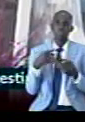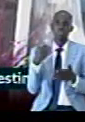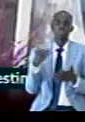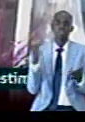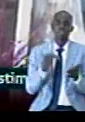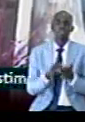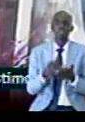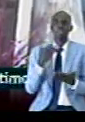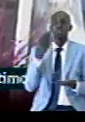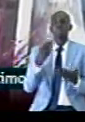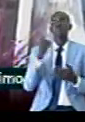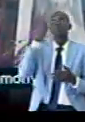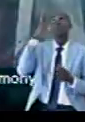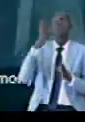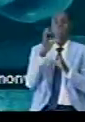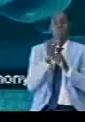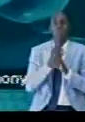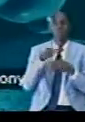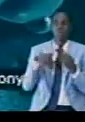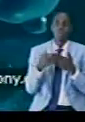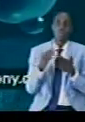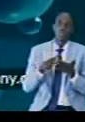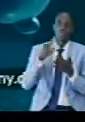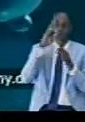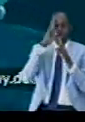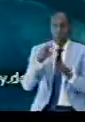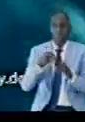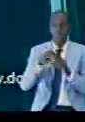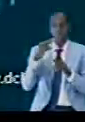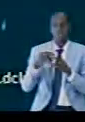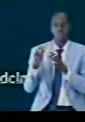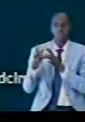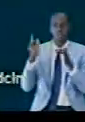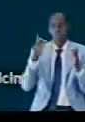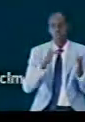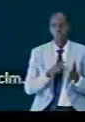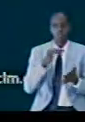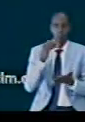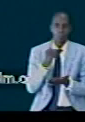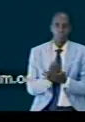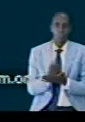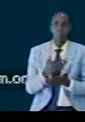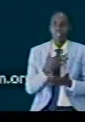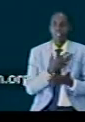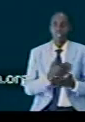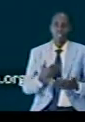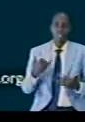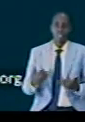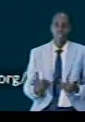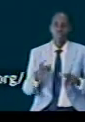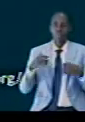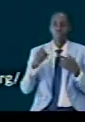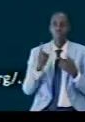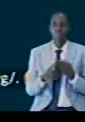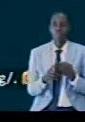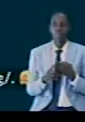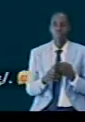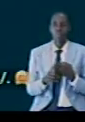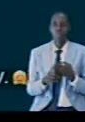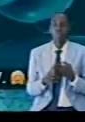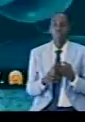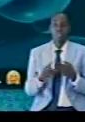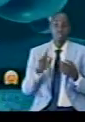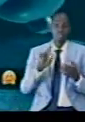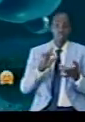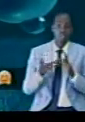God receive the glory and honor in the name of Jesus. And next, we'll take you to the social media. from the social media.